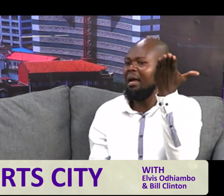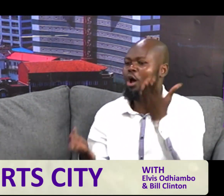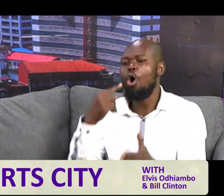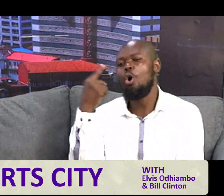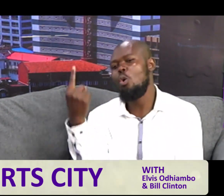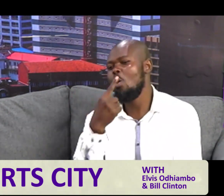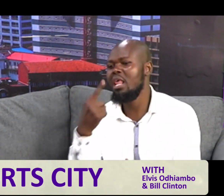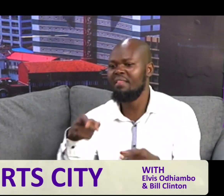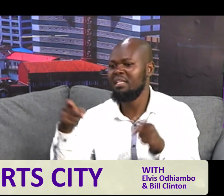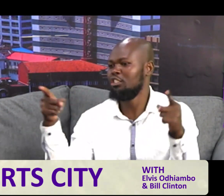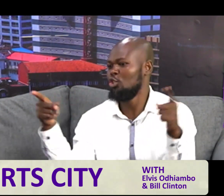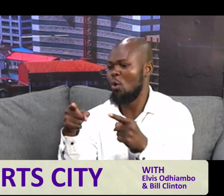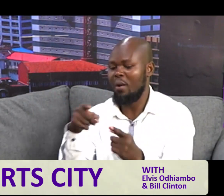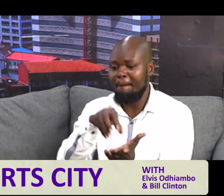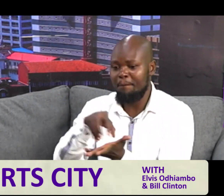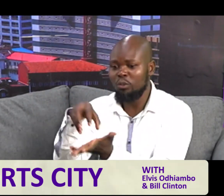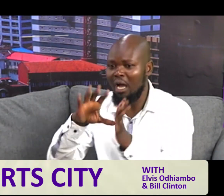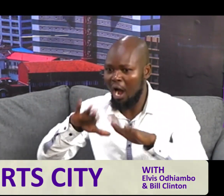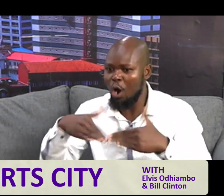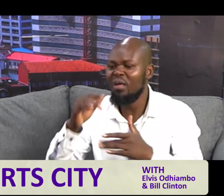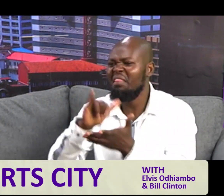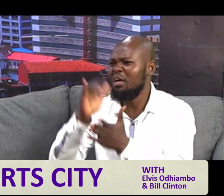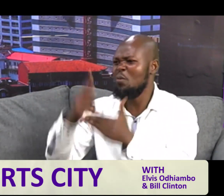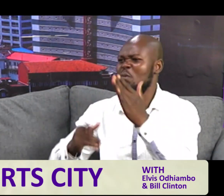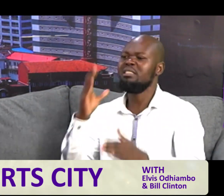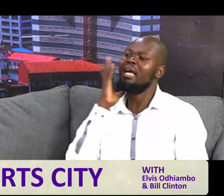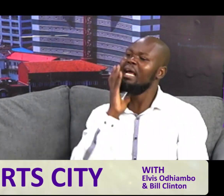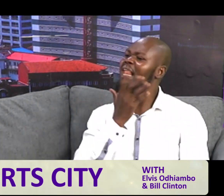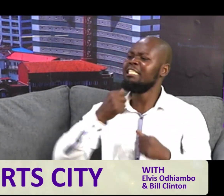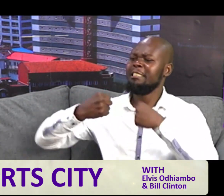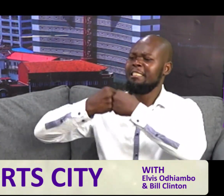he kept him on the bench. So